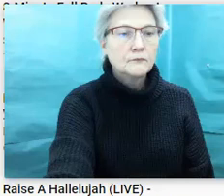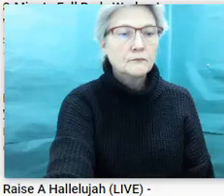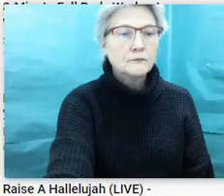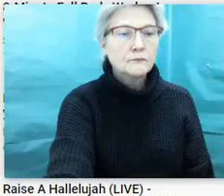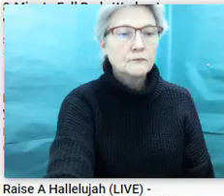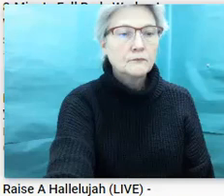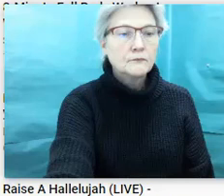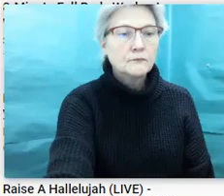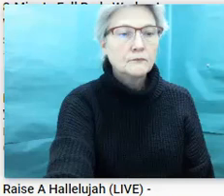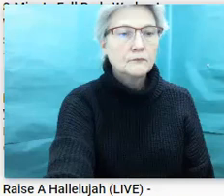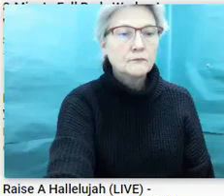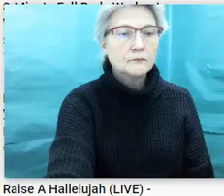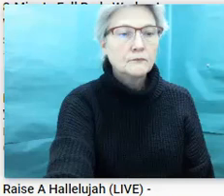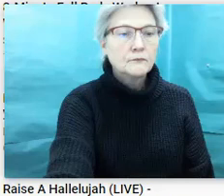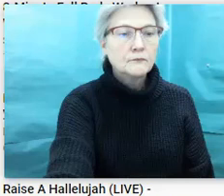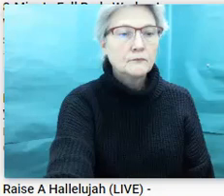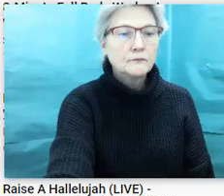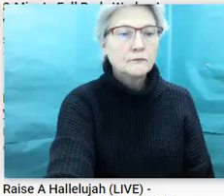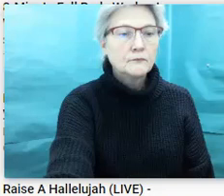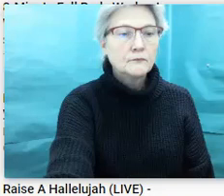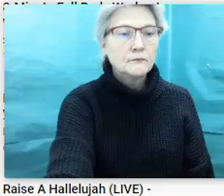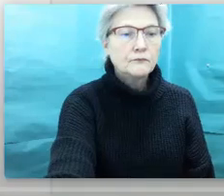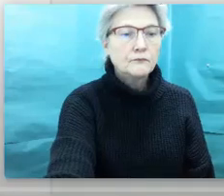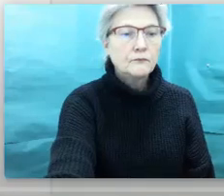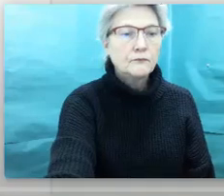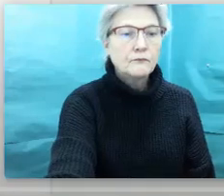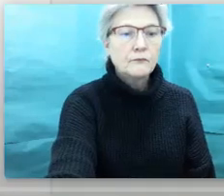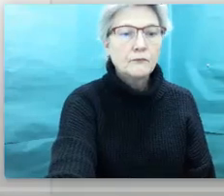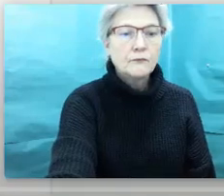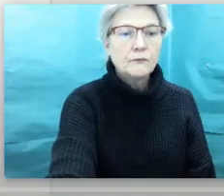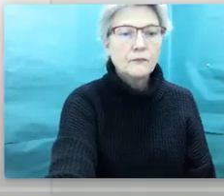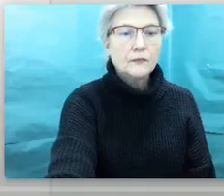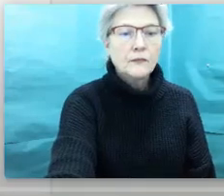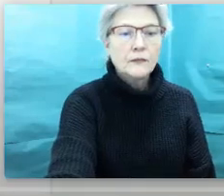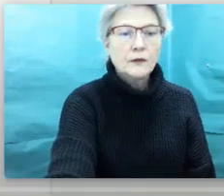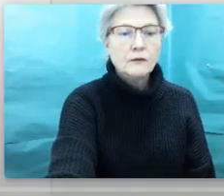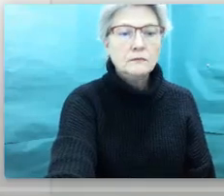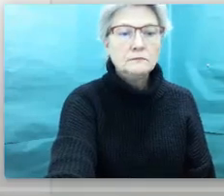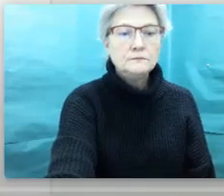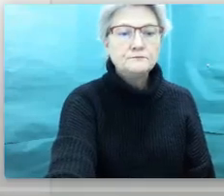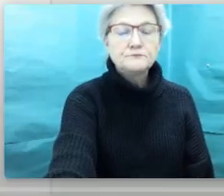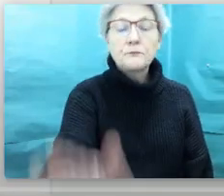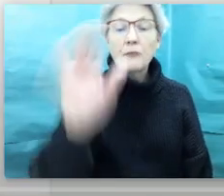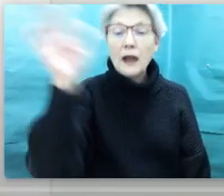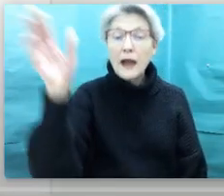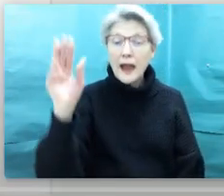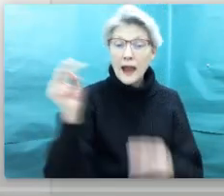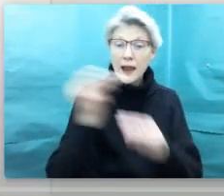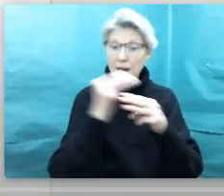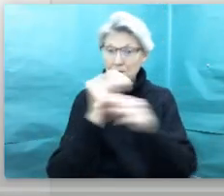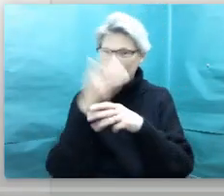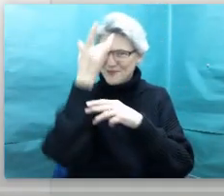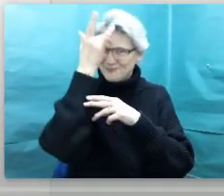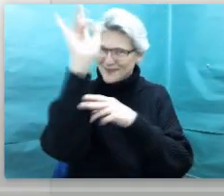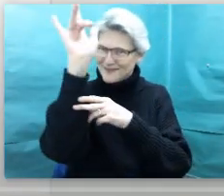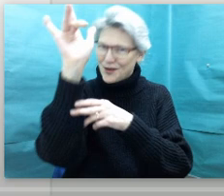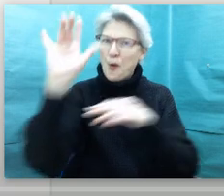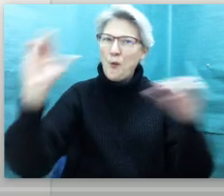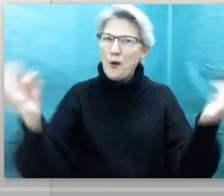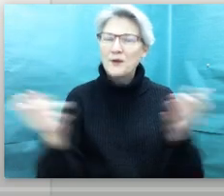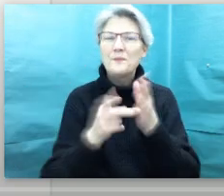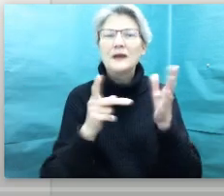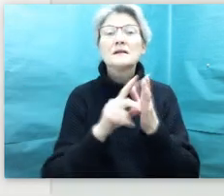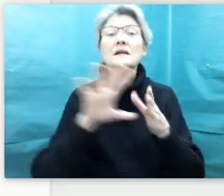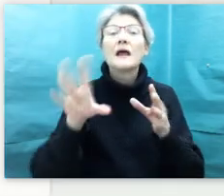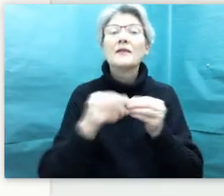Math wizards, welcome back to another day of math. Today we're going to continue to work with angles and measurement. We will use a tool